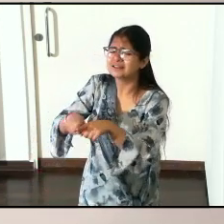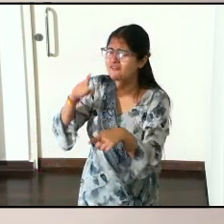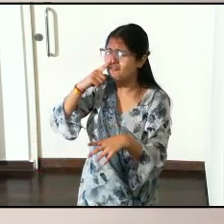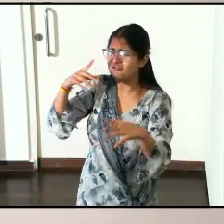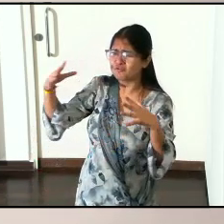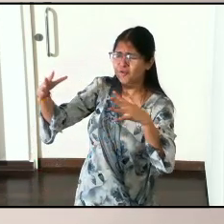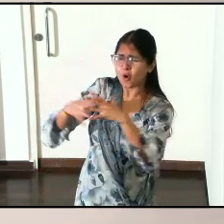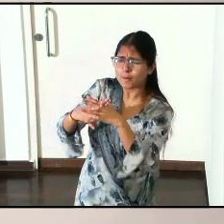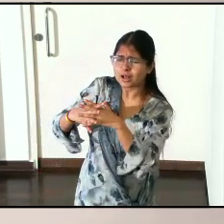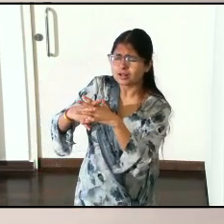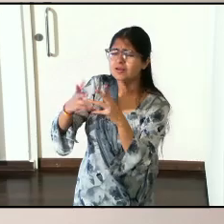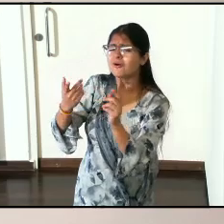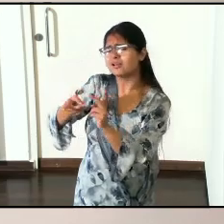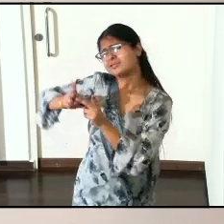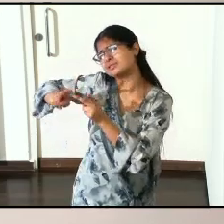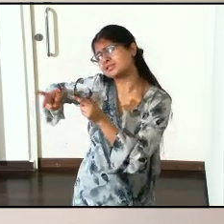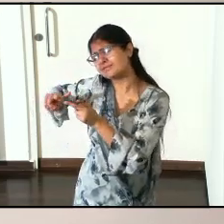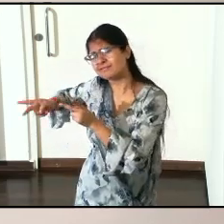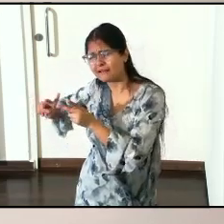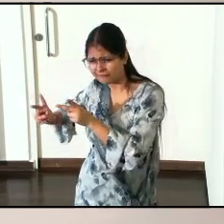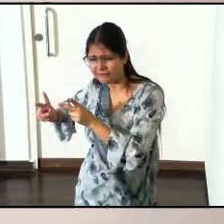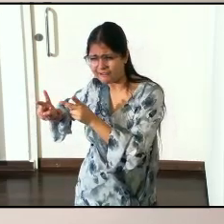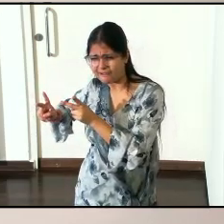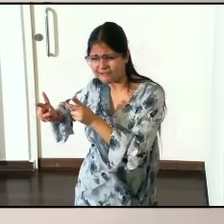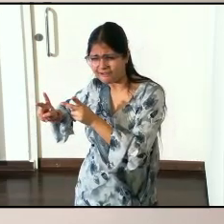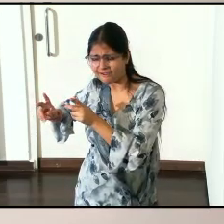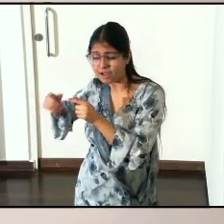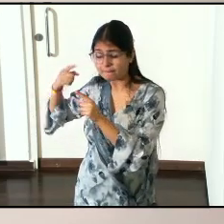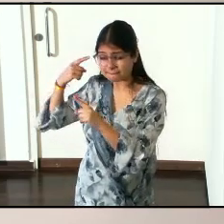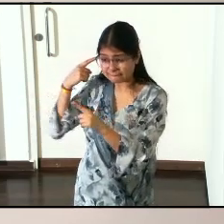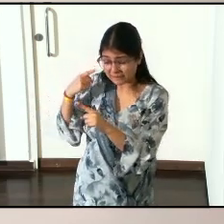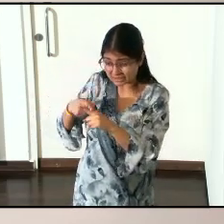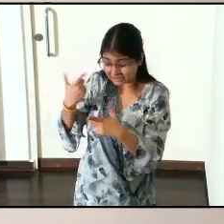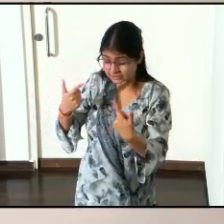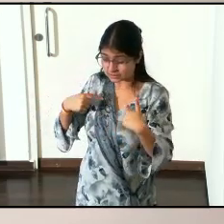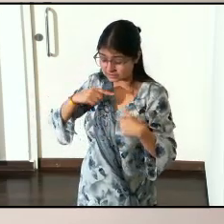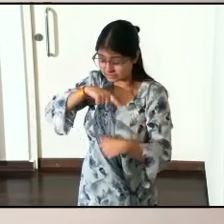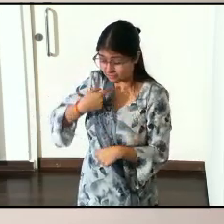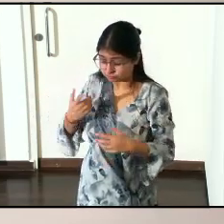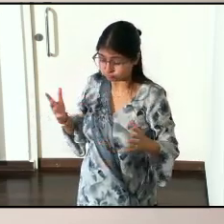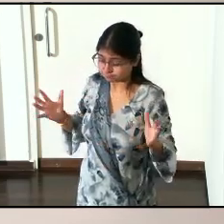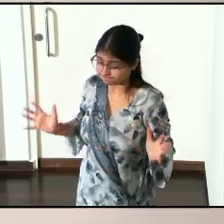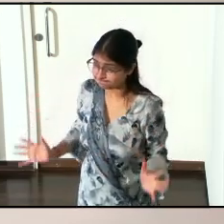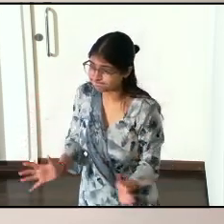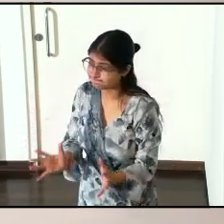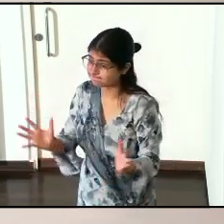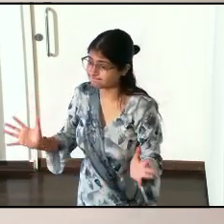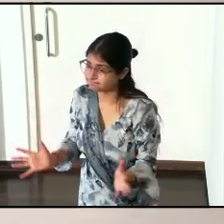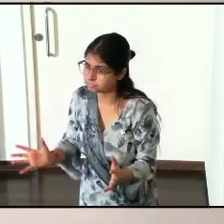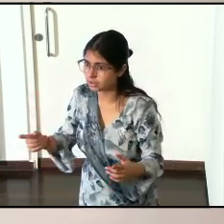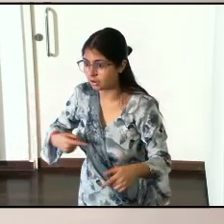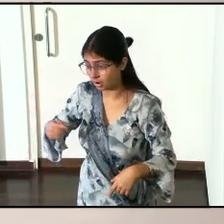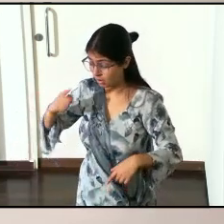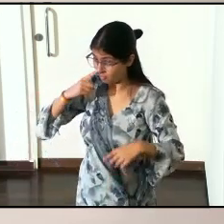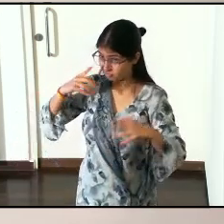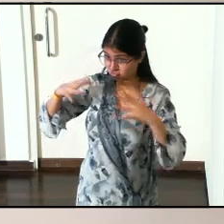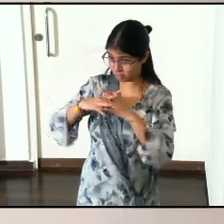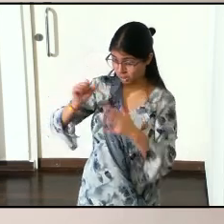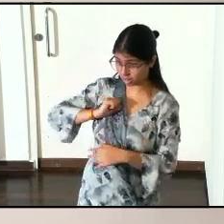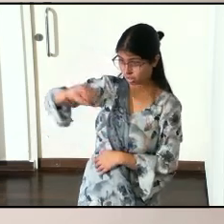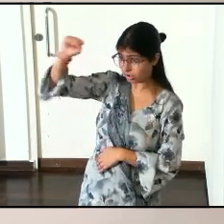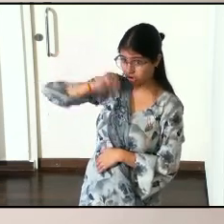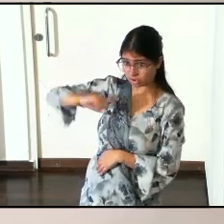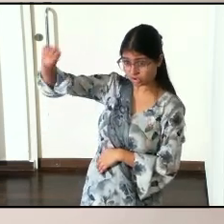feminism and so on. And I think that kind of push hasn't come necessarily from the women's movement, but it